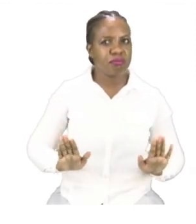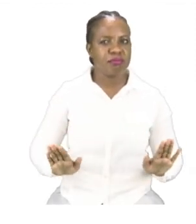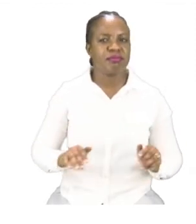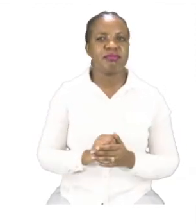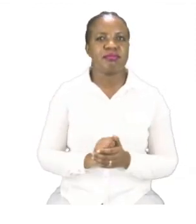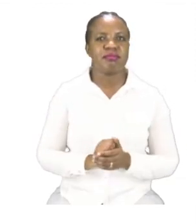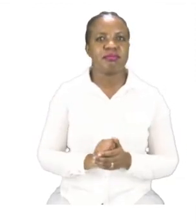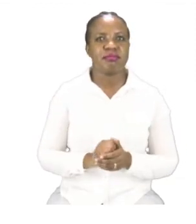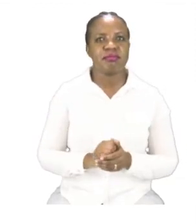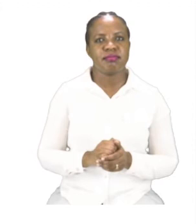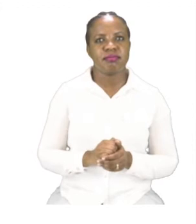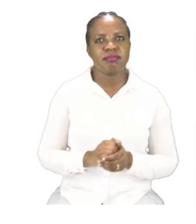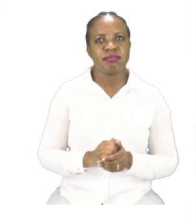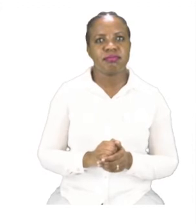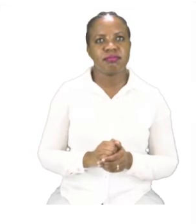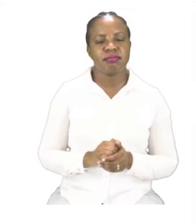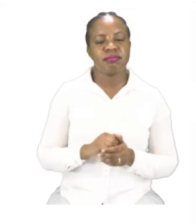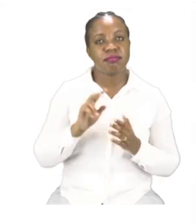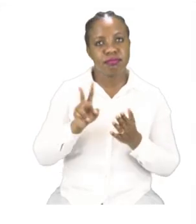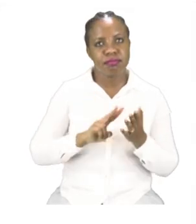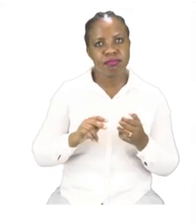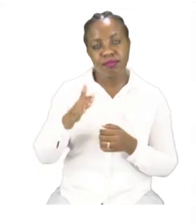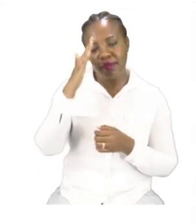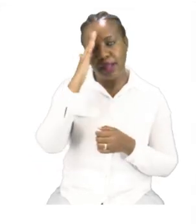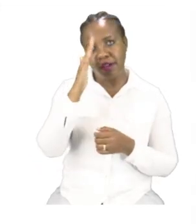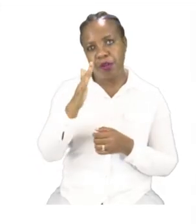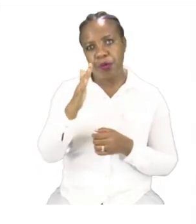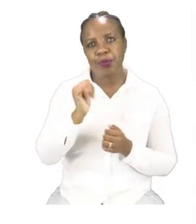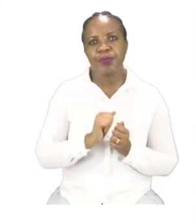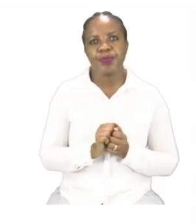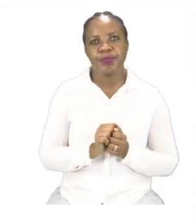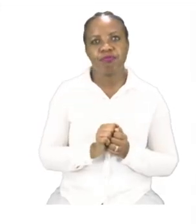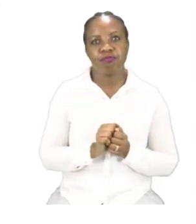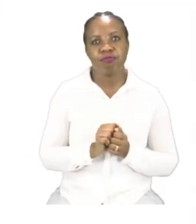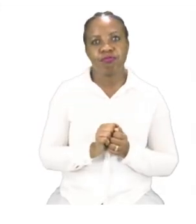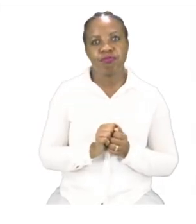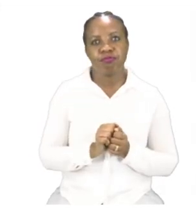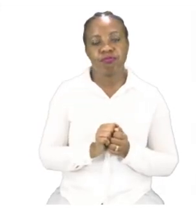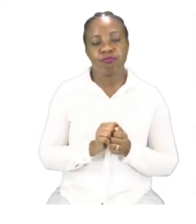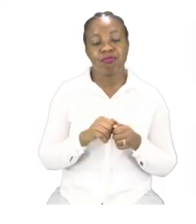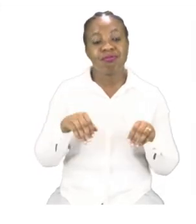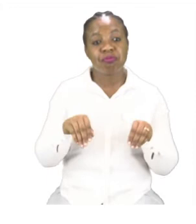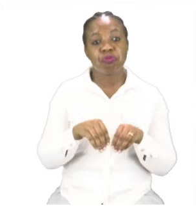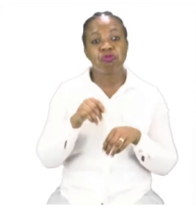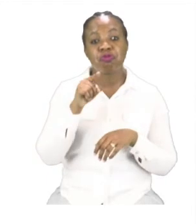the girl's saying, let's read together. Hello, do you know